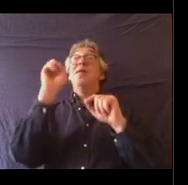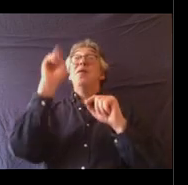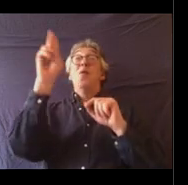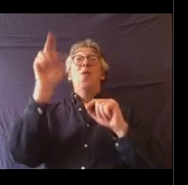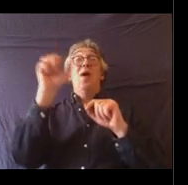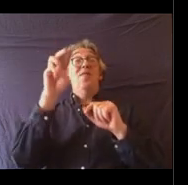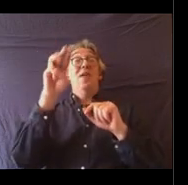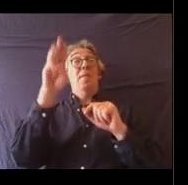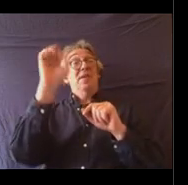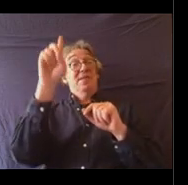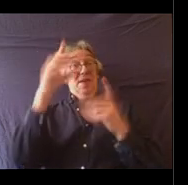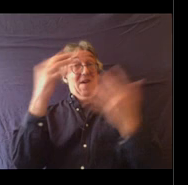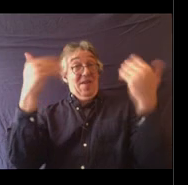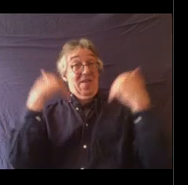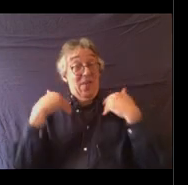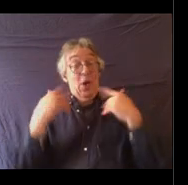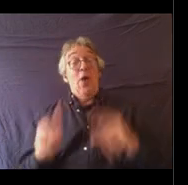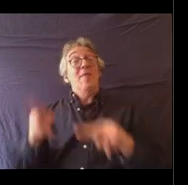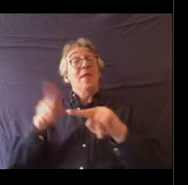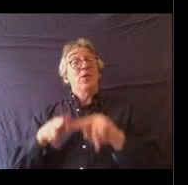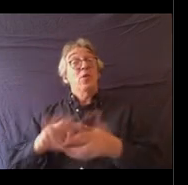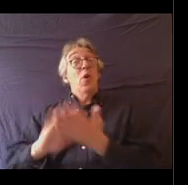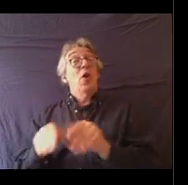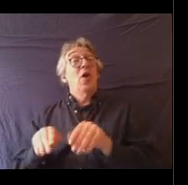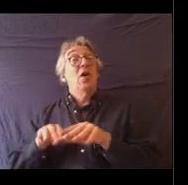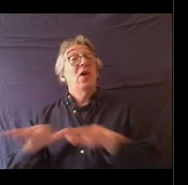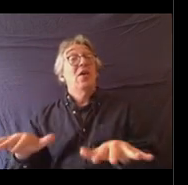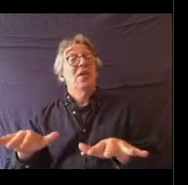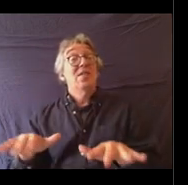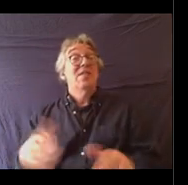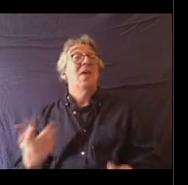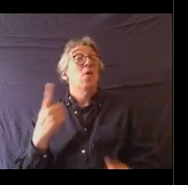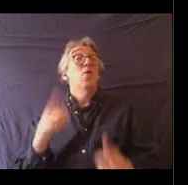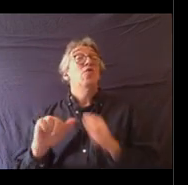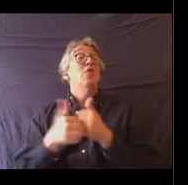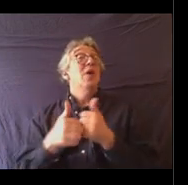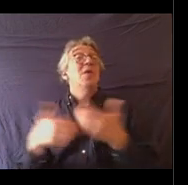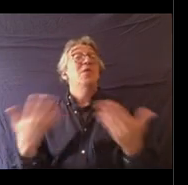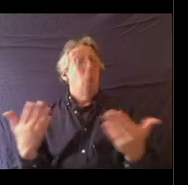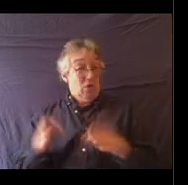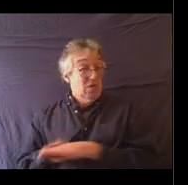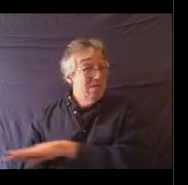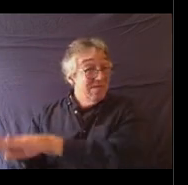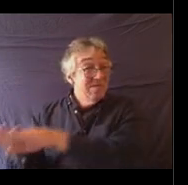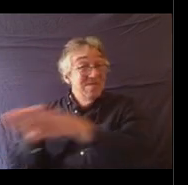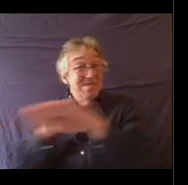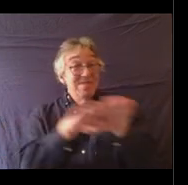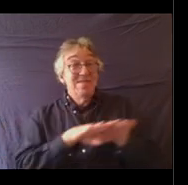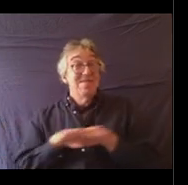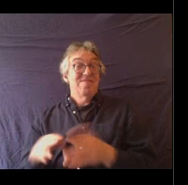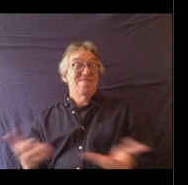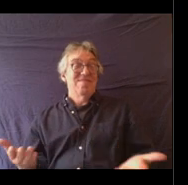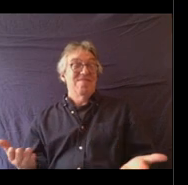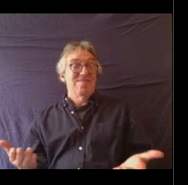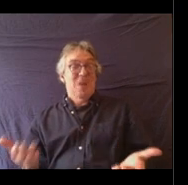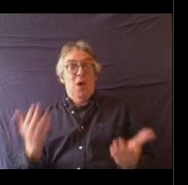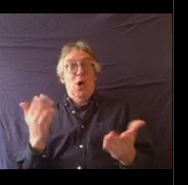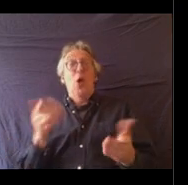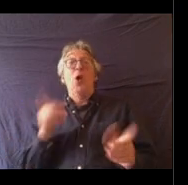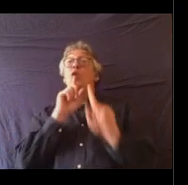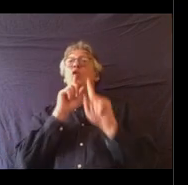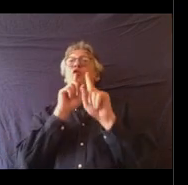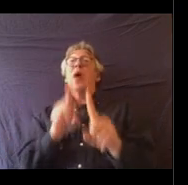is the consistent approach, because as you know, as a directive, I mean, it leaves a lot of leeway also for the